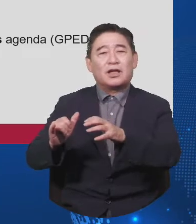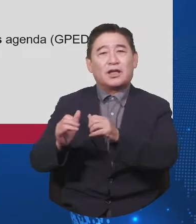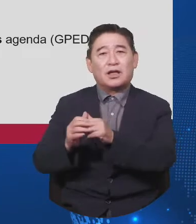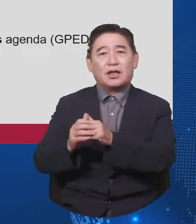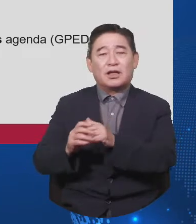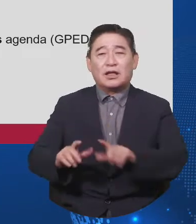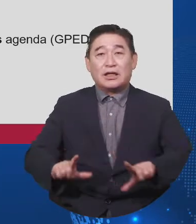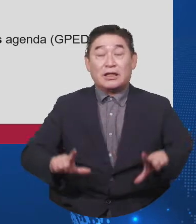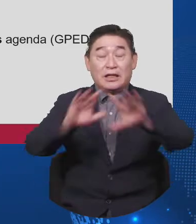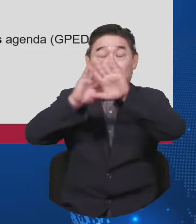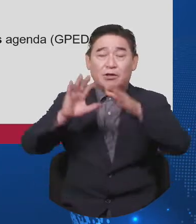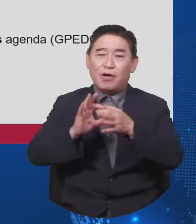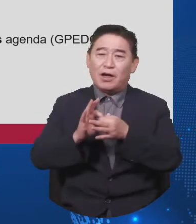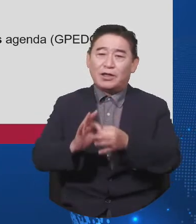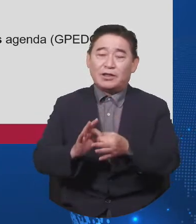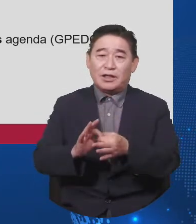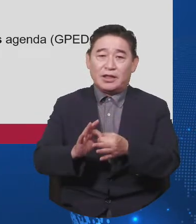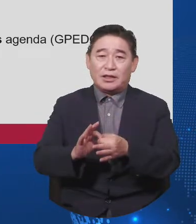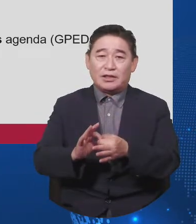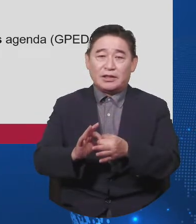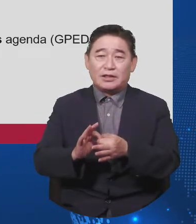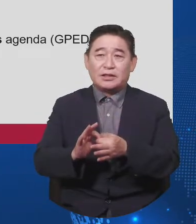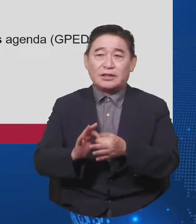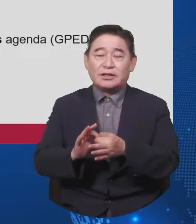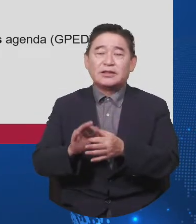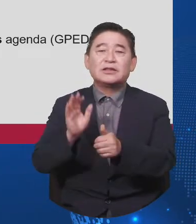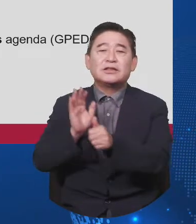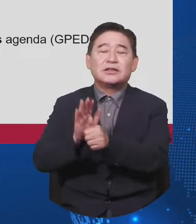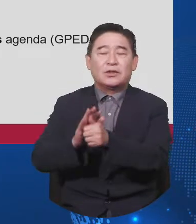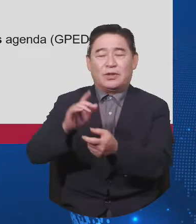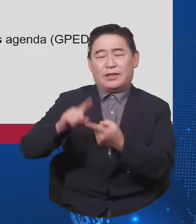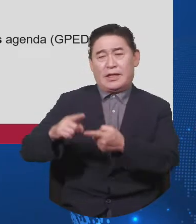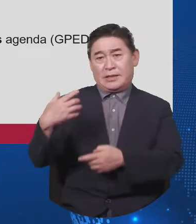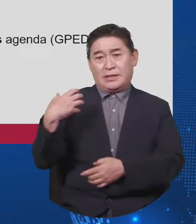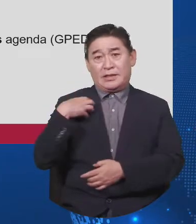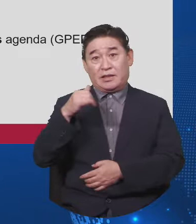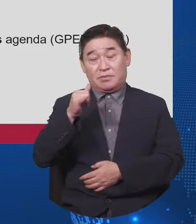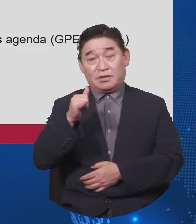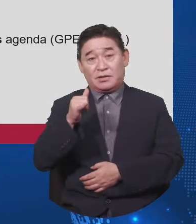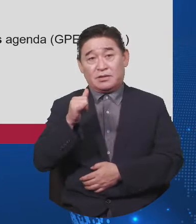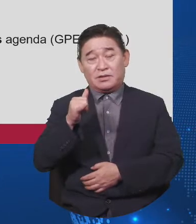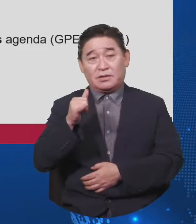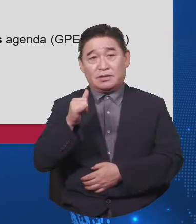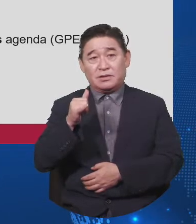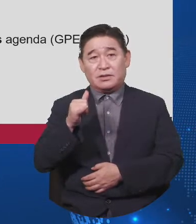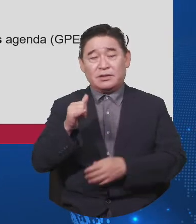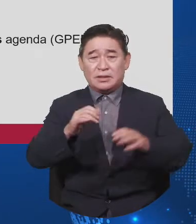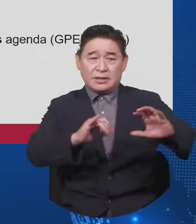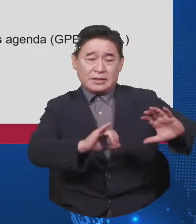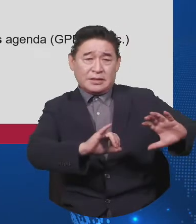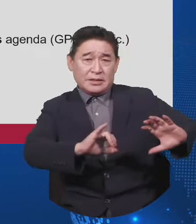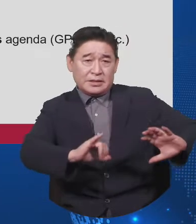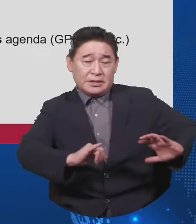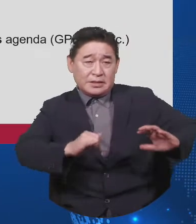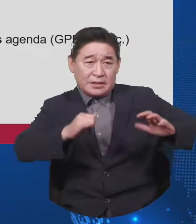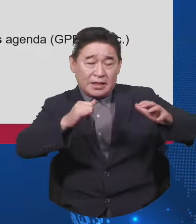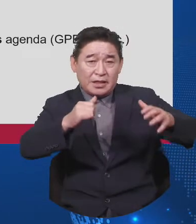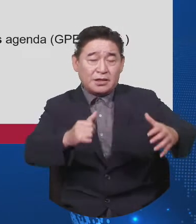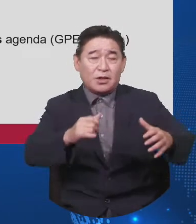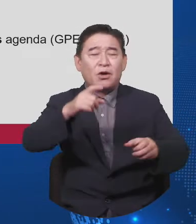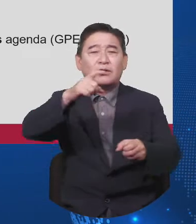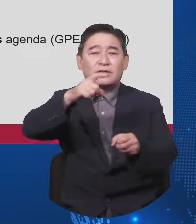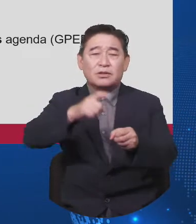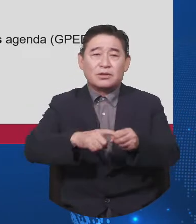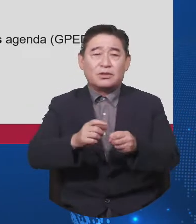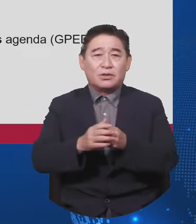on the COP in Copenhagen 29, an international obligation that high-income